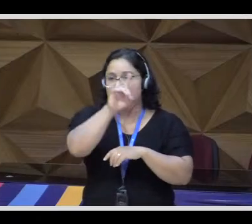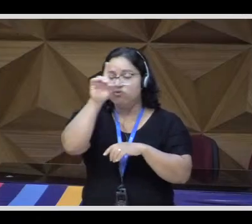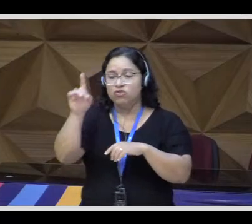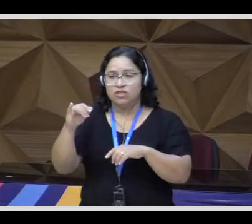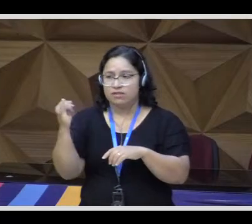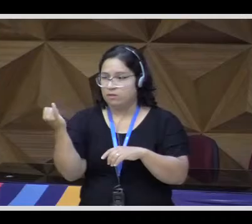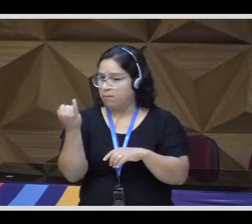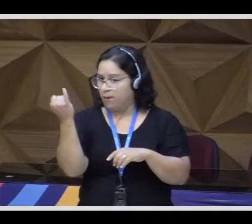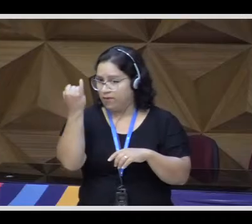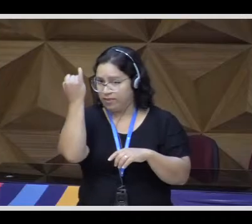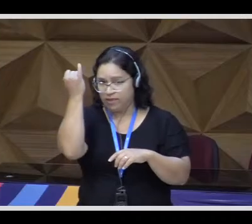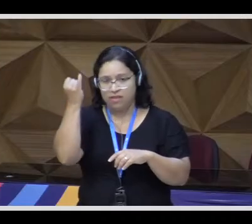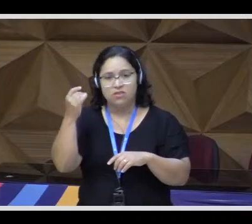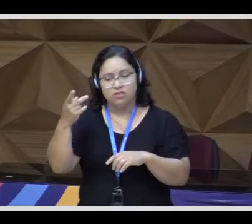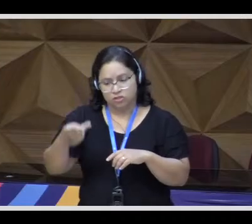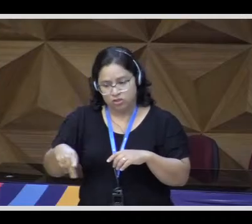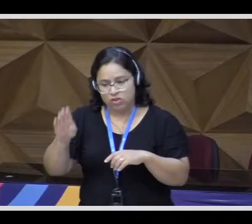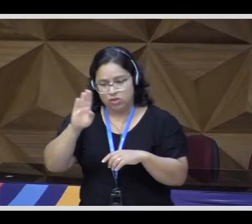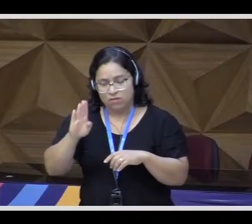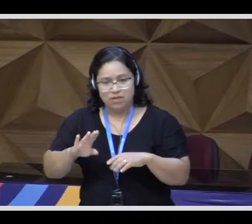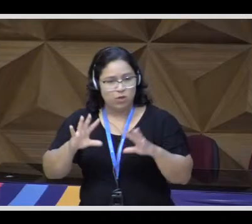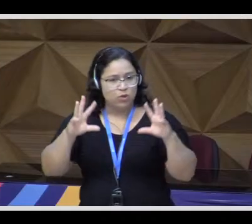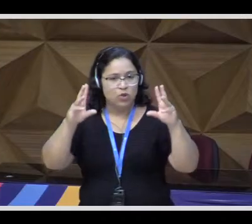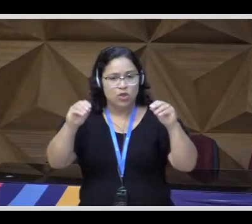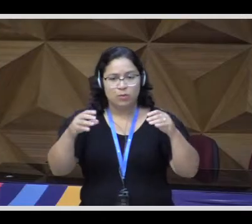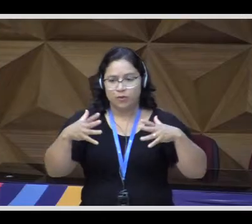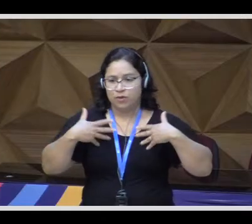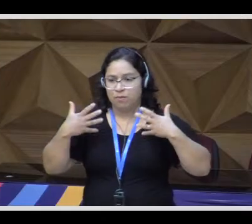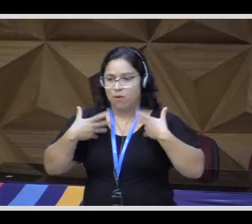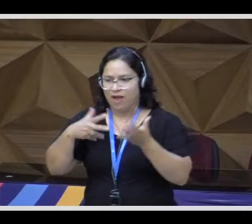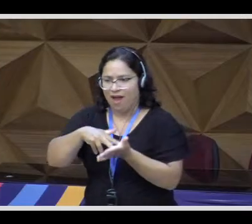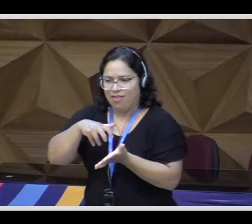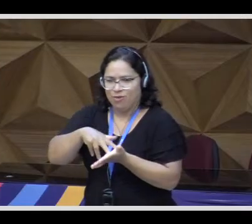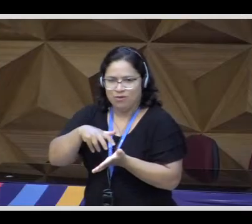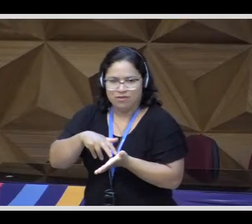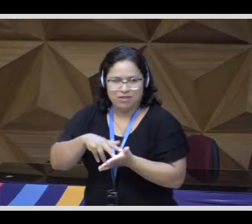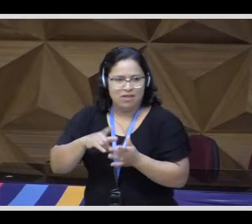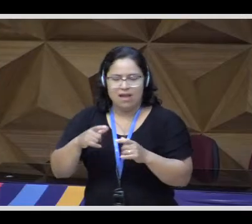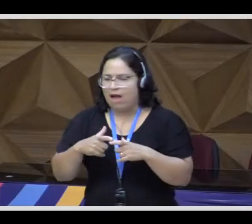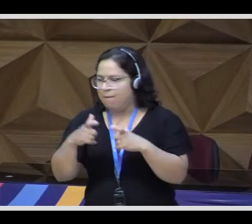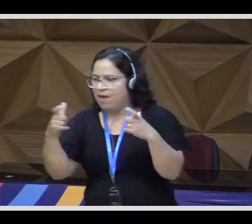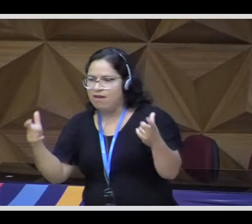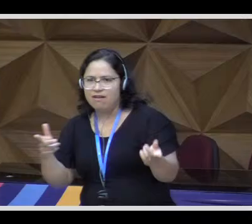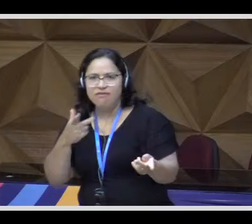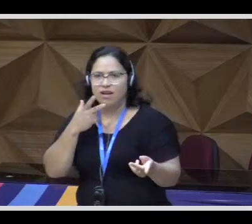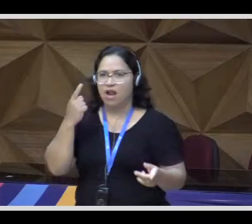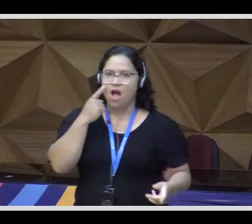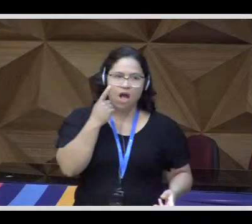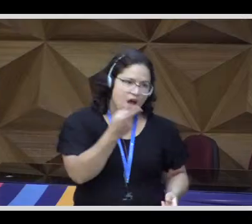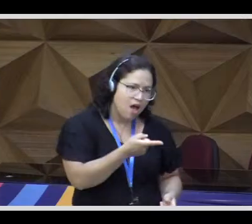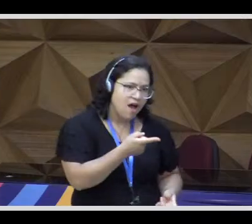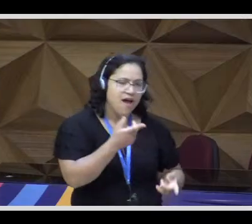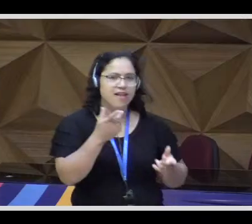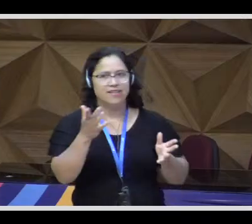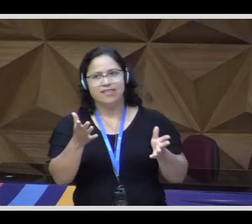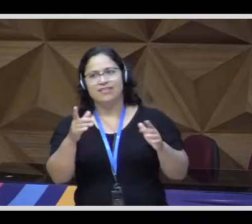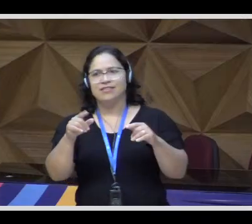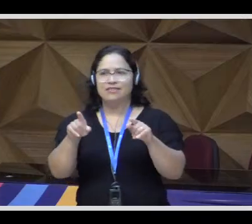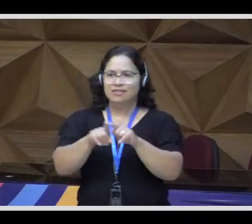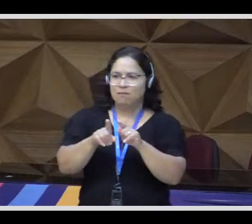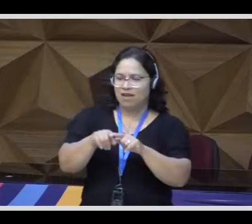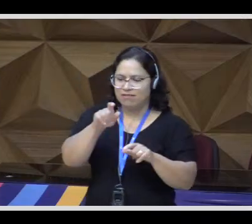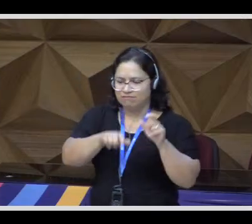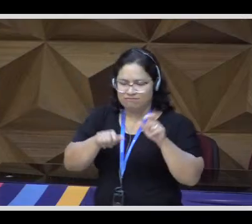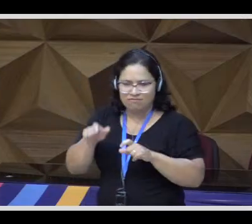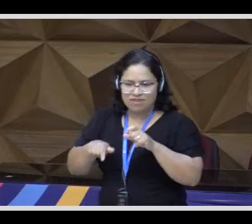excited about that. And most of Brazilians were saying, look, or not Brazilians, but political analysts,